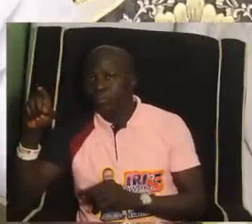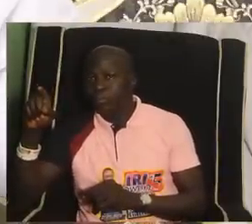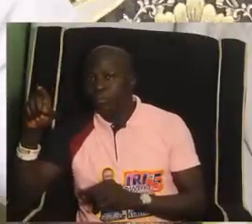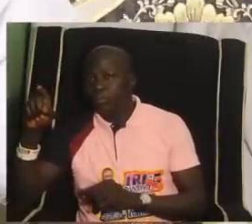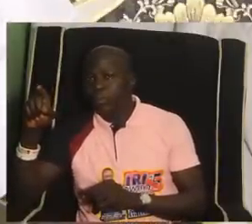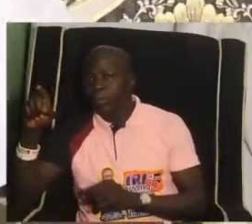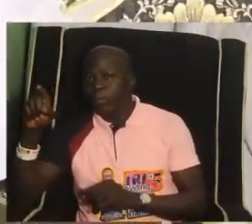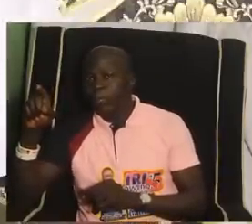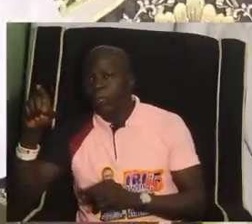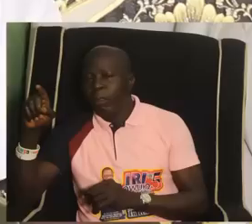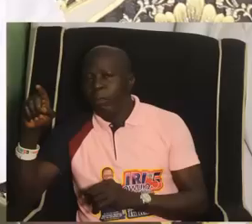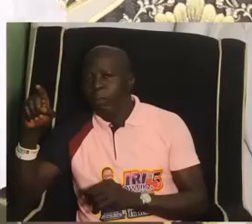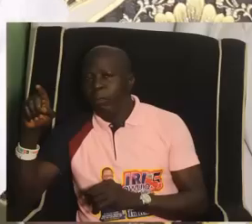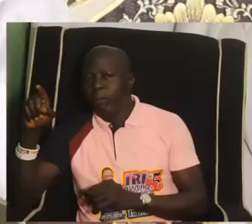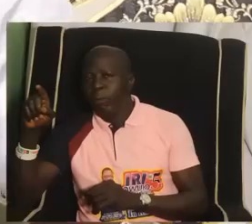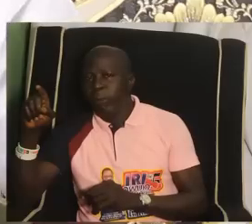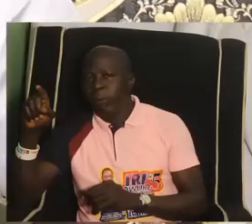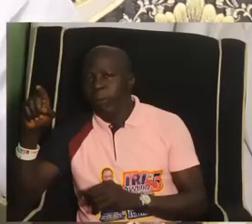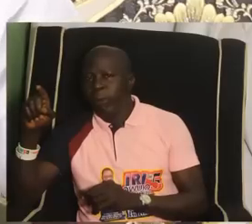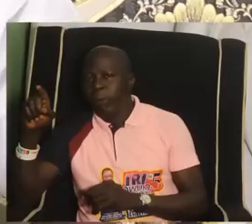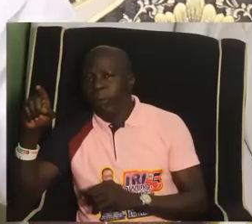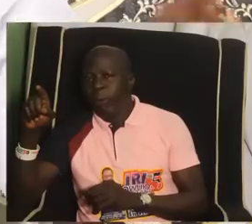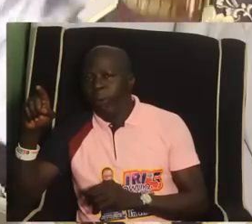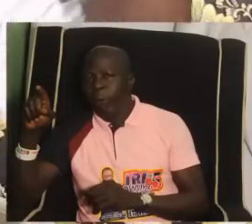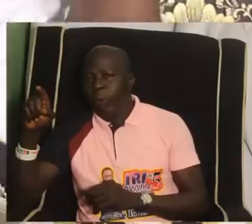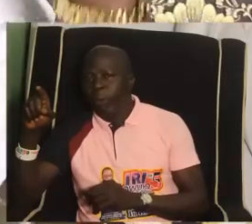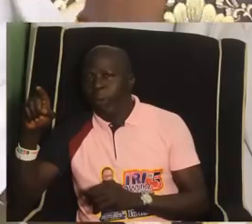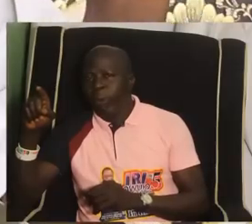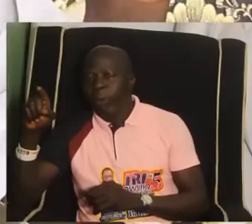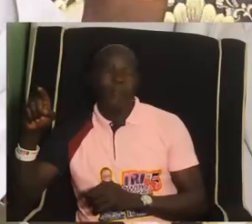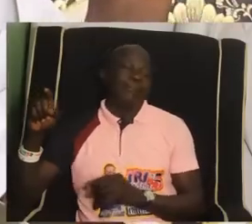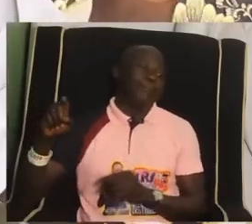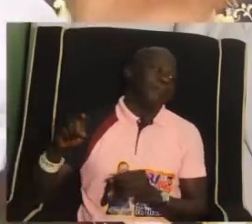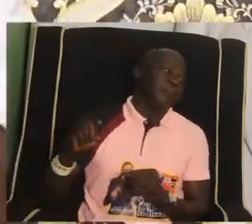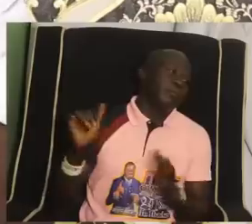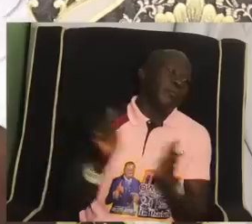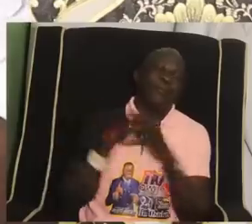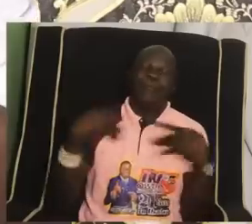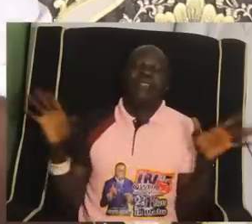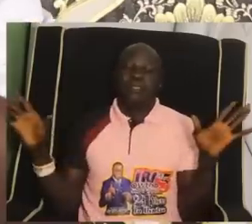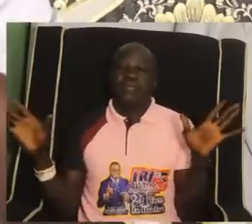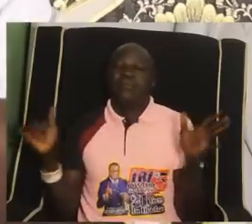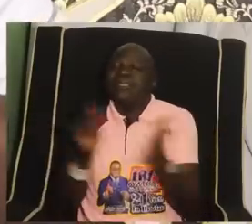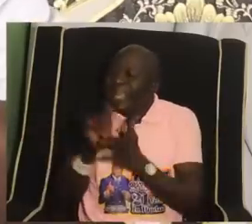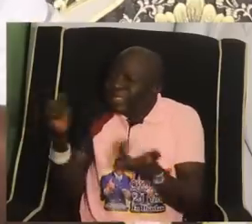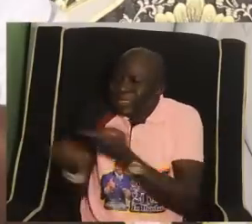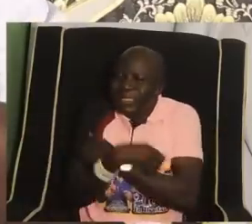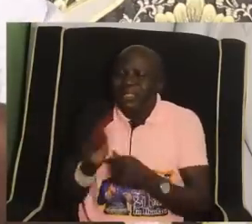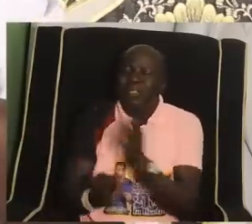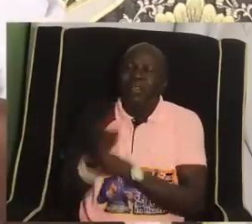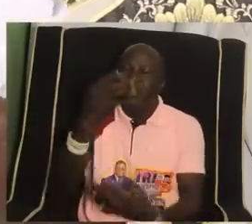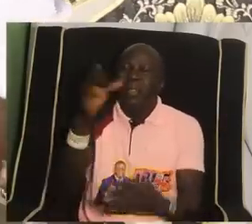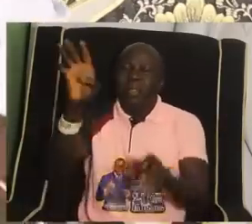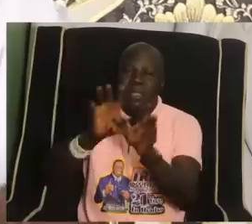lo da awon ara re ati kuro ni ile baba re si ile kan ti emi o fi han sike na o parry. Ojo taye egbo ni. That's the day his case was